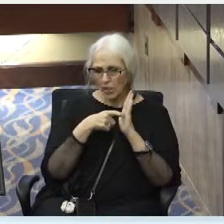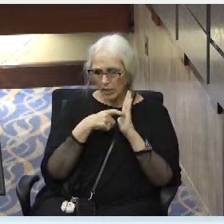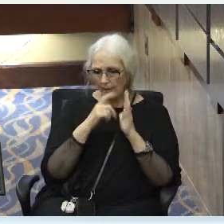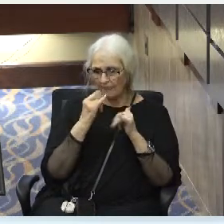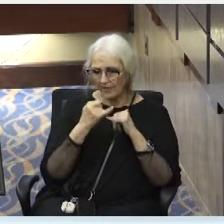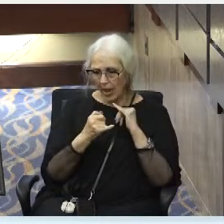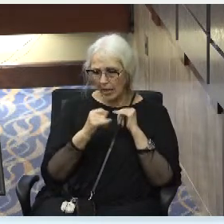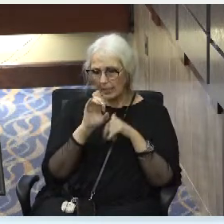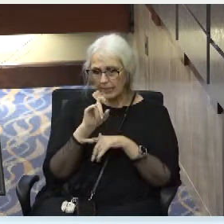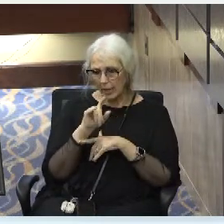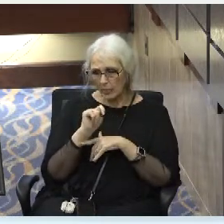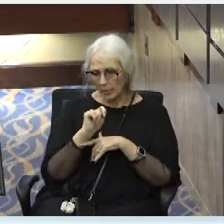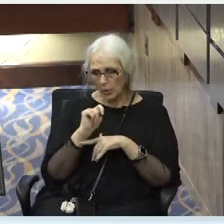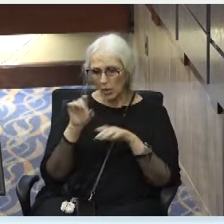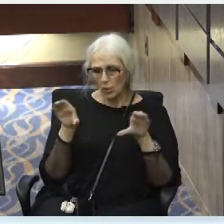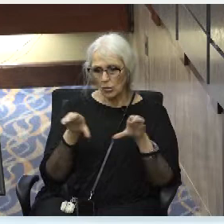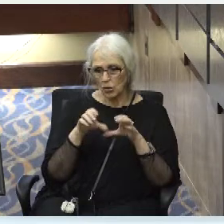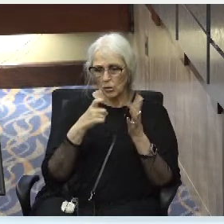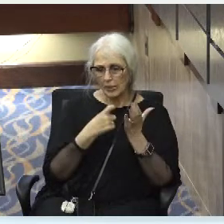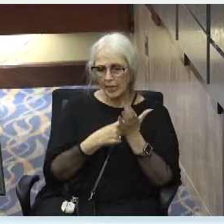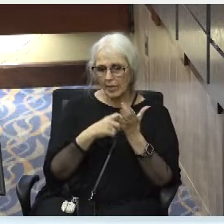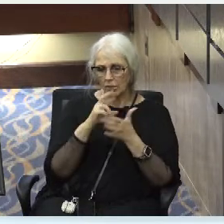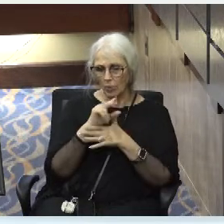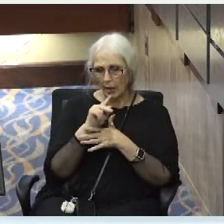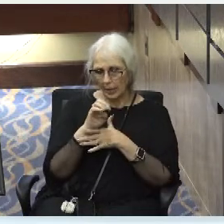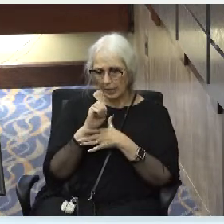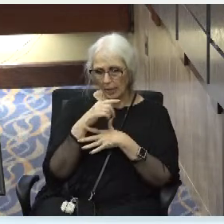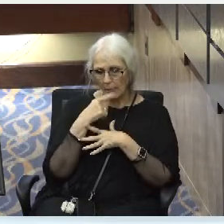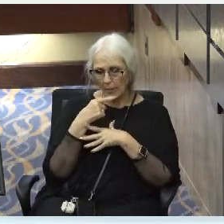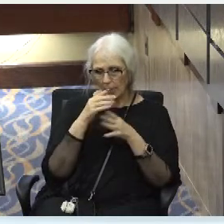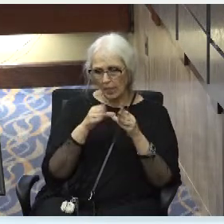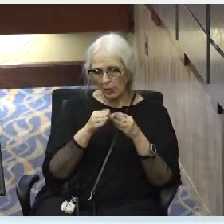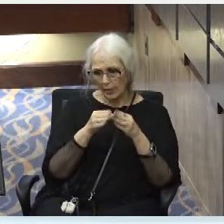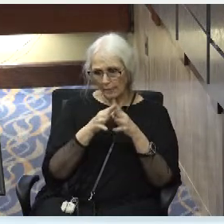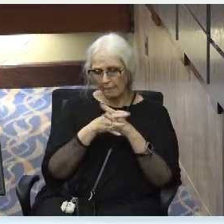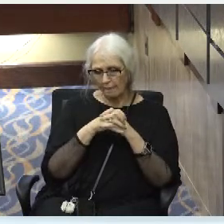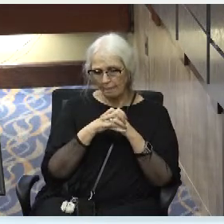finally in September, we'll do the tax rate, public hearing and vote.